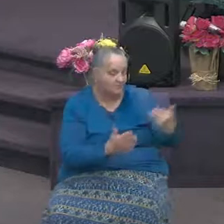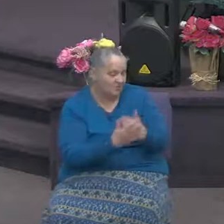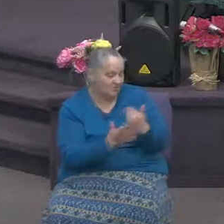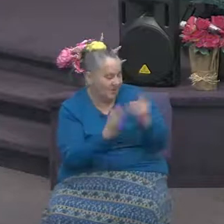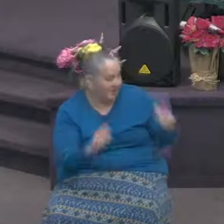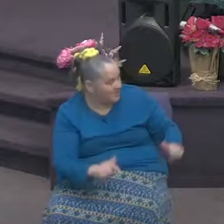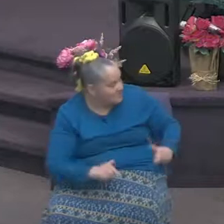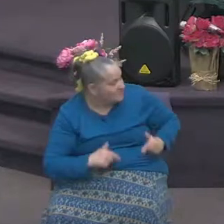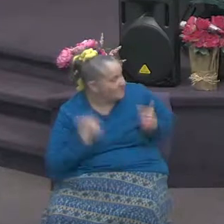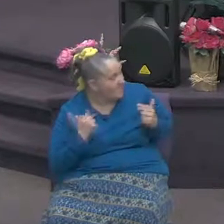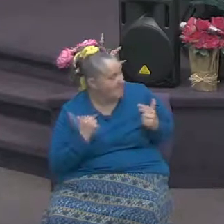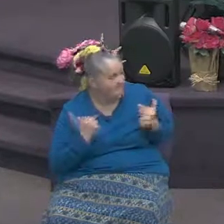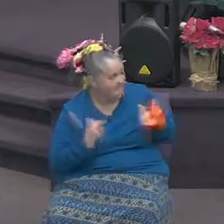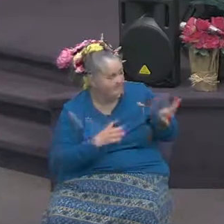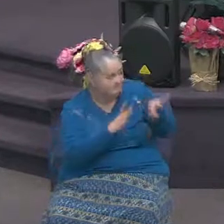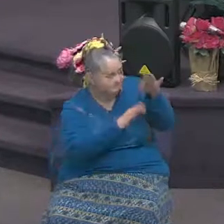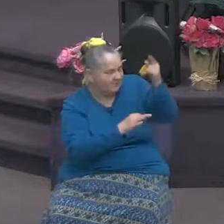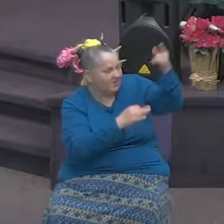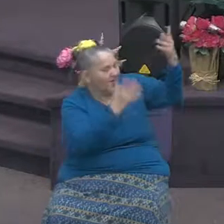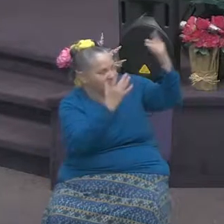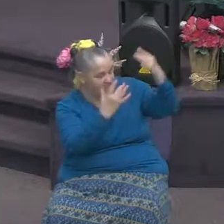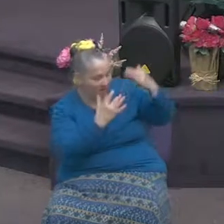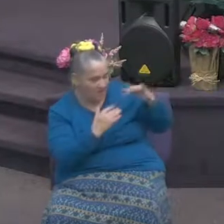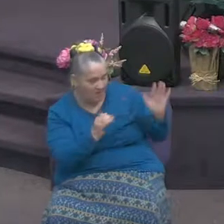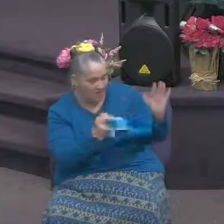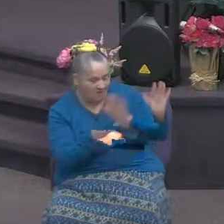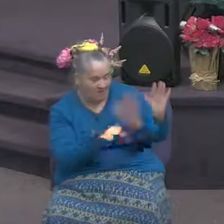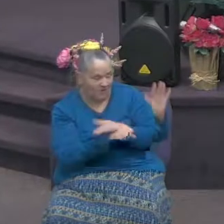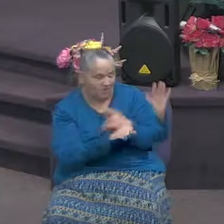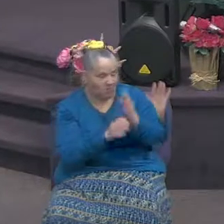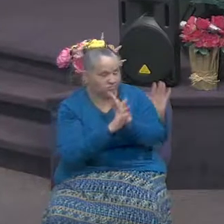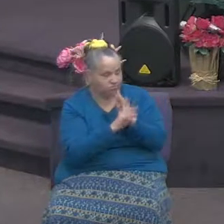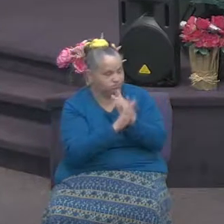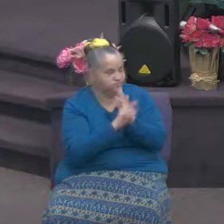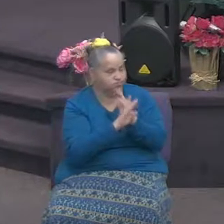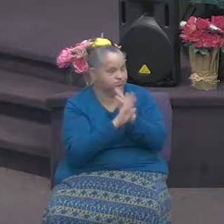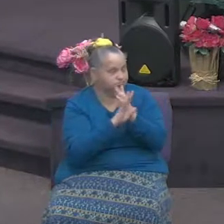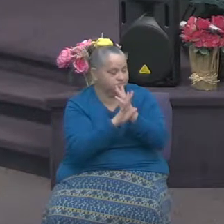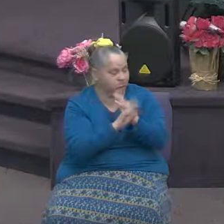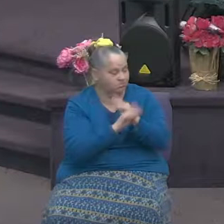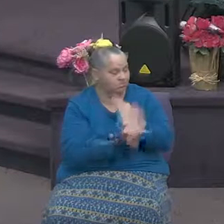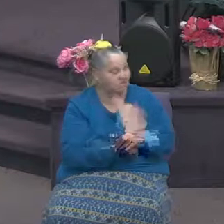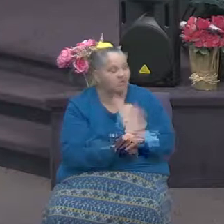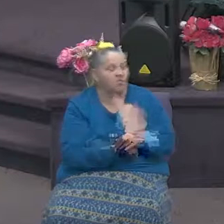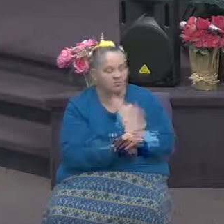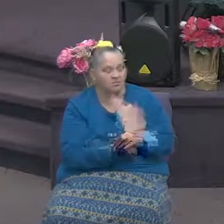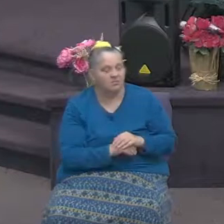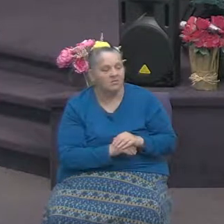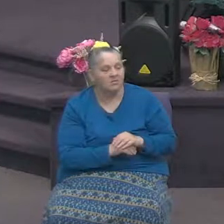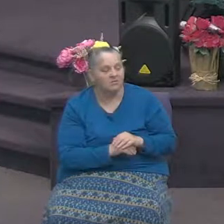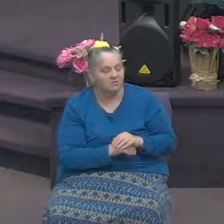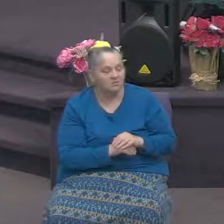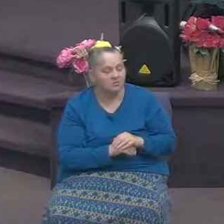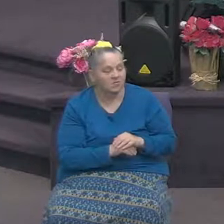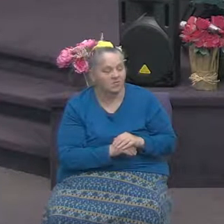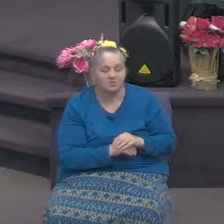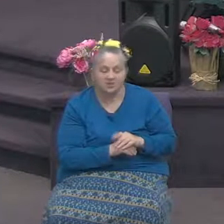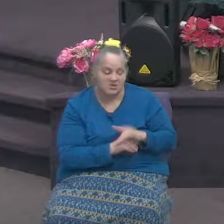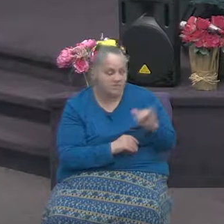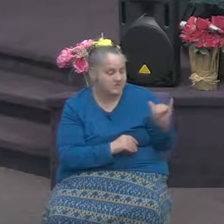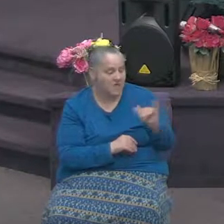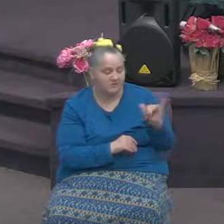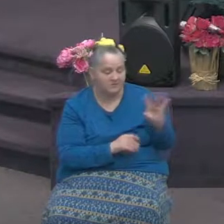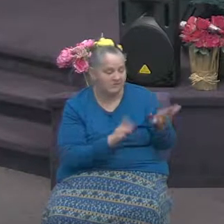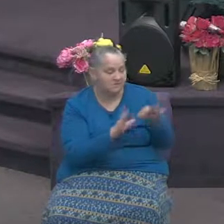new life. And when that spirit comes down and fills you by the evidence of speaking in another tongue, it is just as